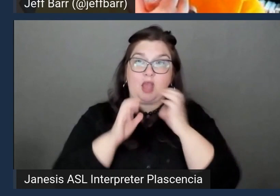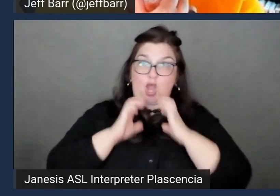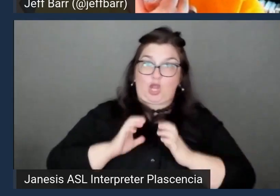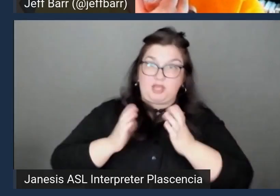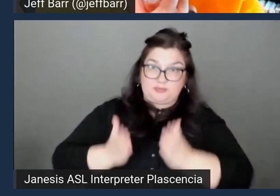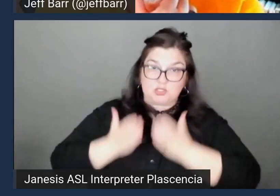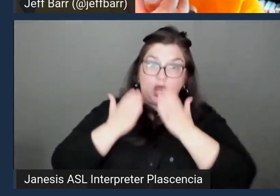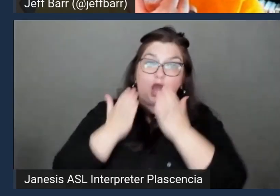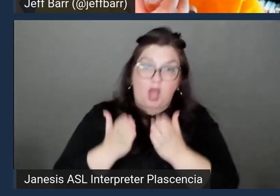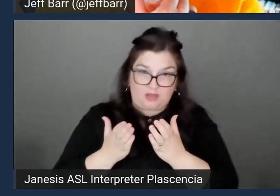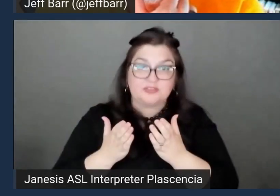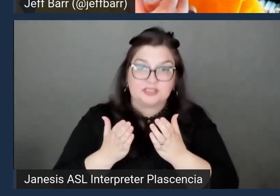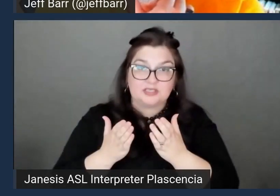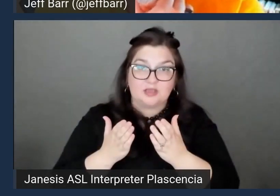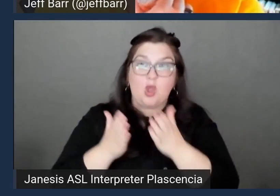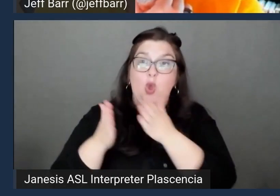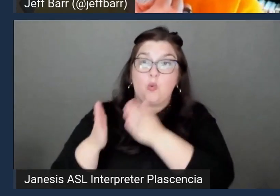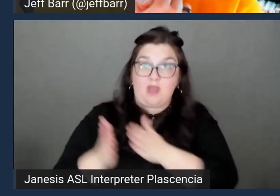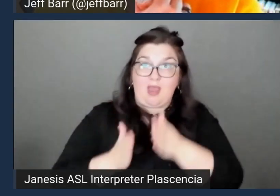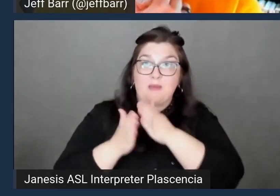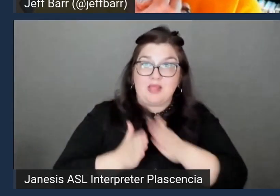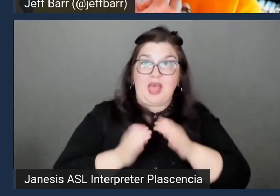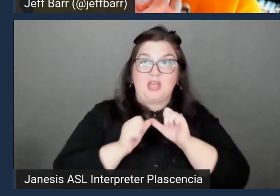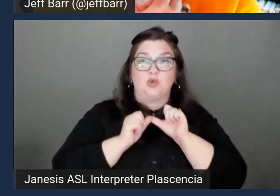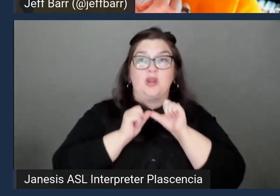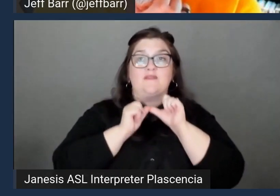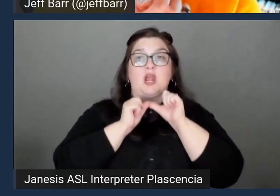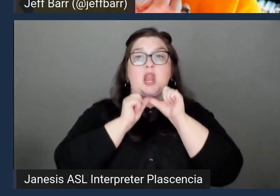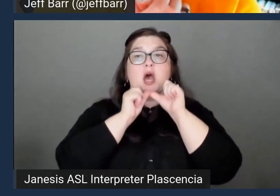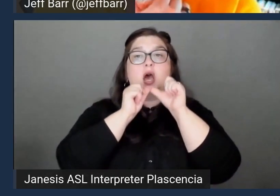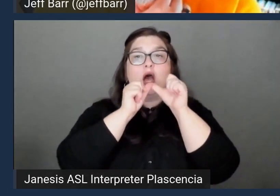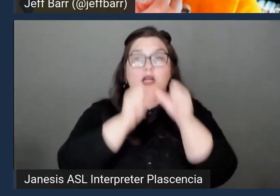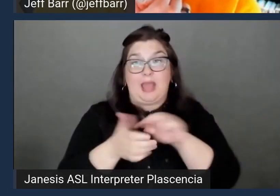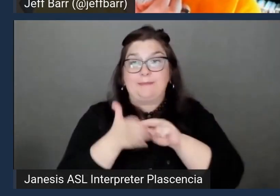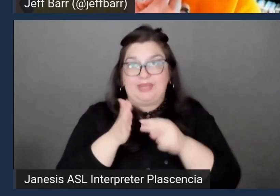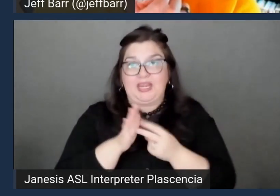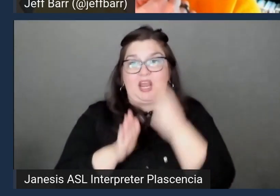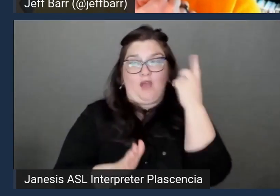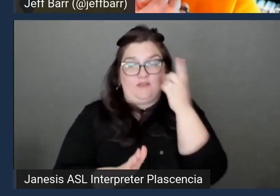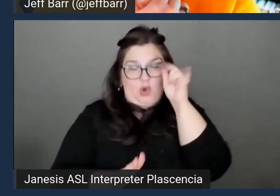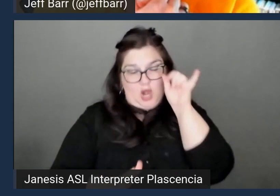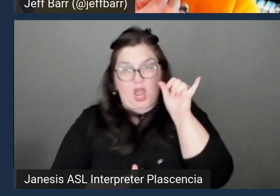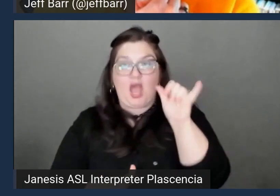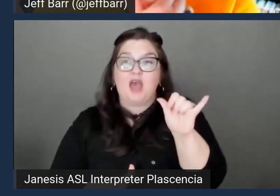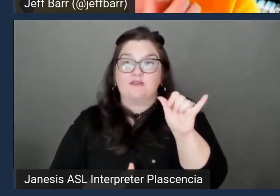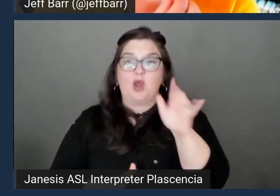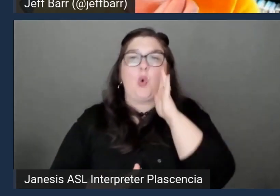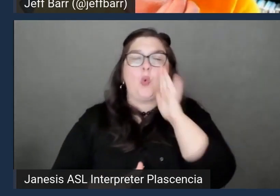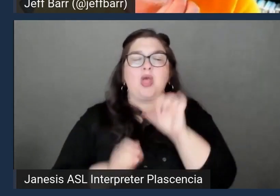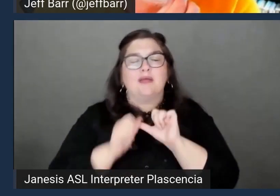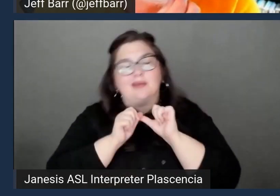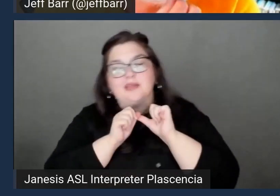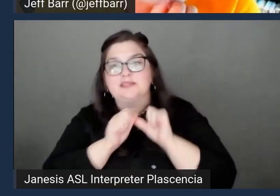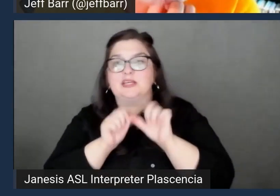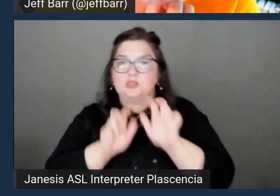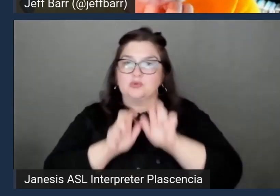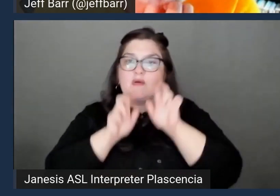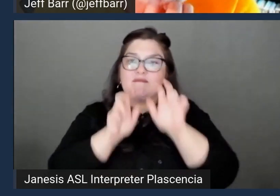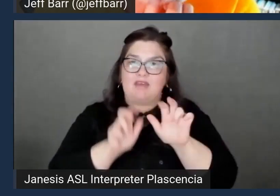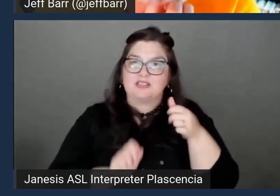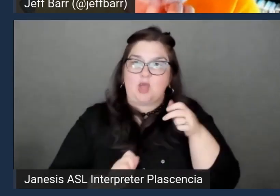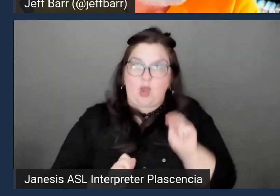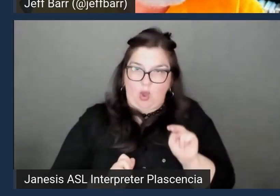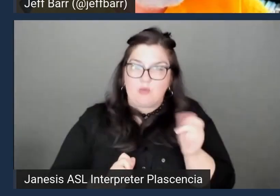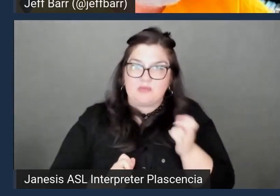it for a very, very, very long time, pretty much forever. And so we will continue to invest in OpenSearch